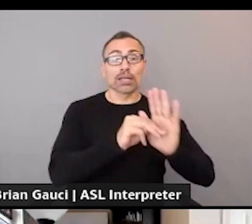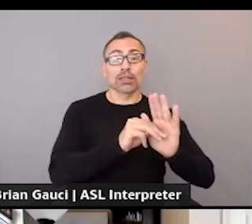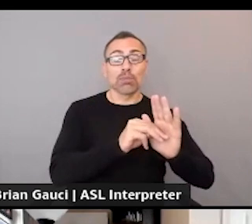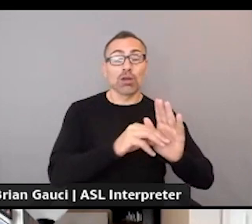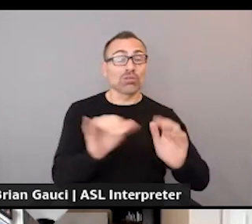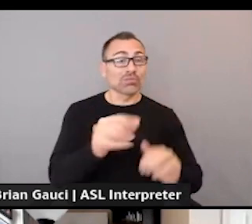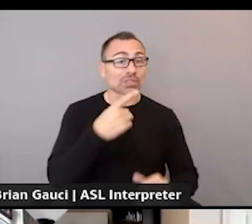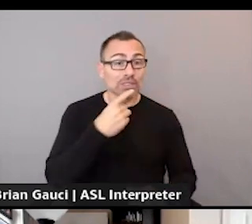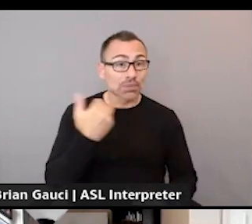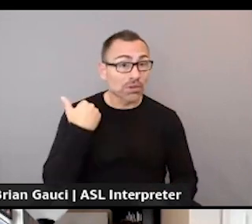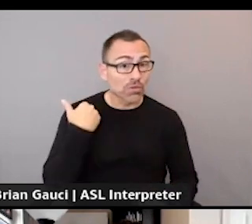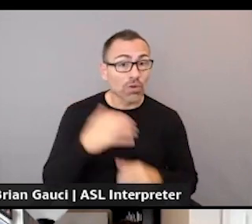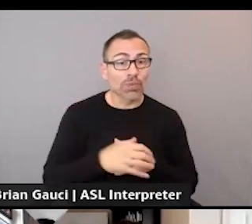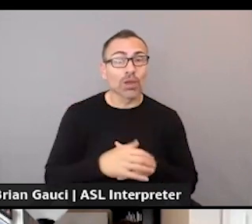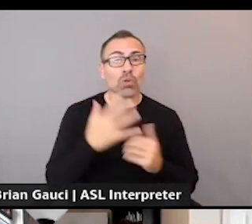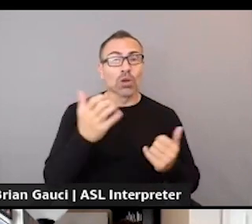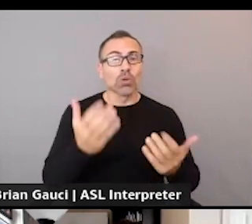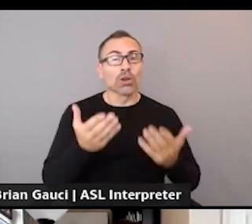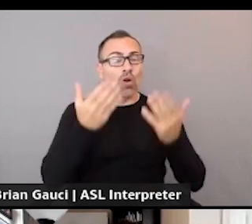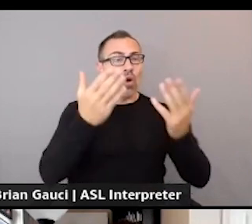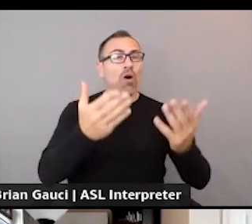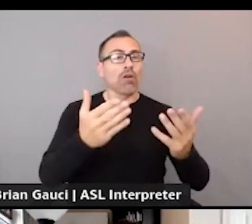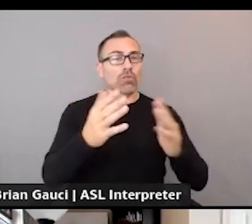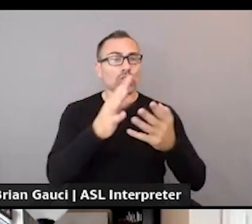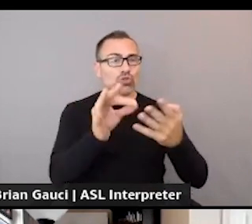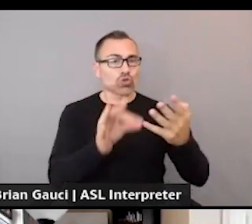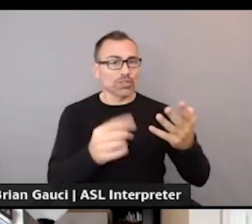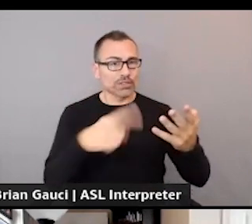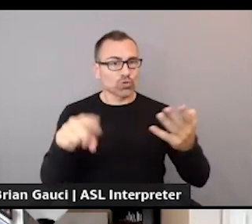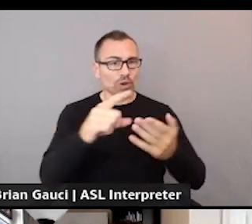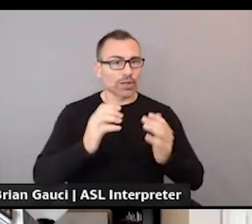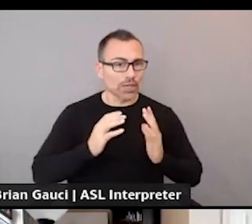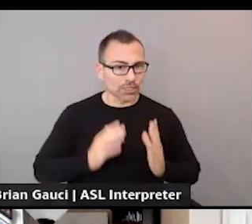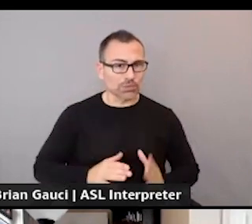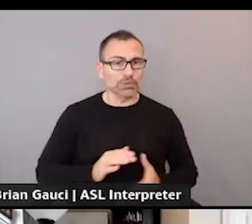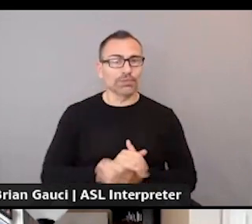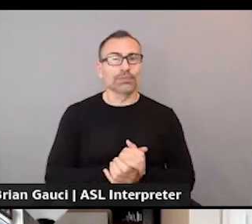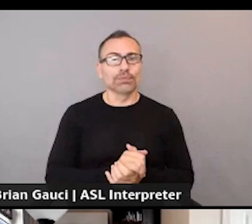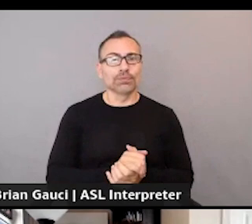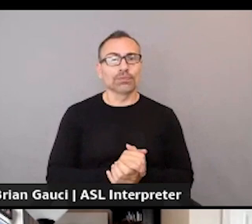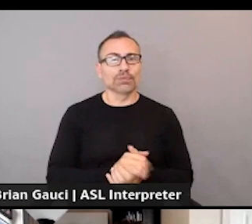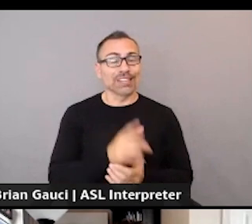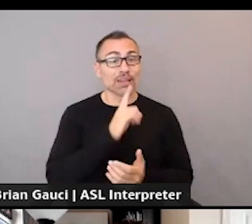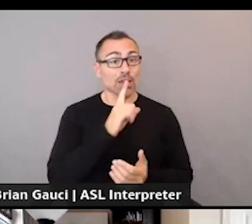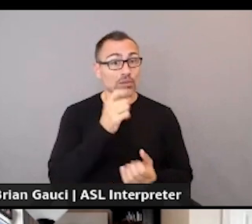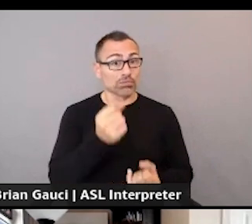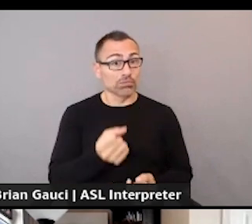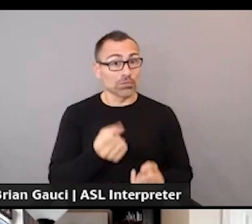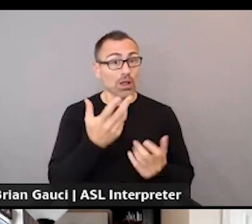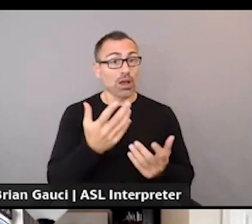earlier, we wanted to offer the choice to our customers, right? There's a lot of